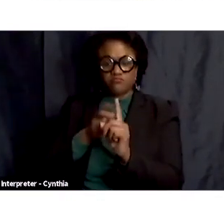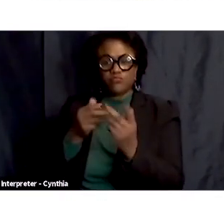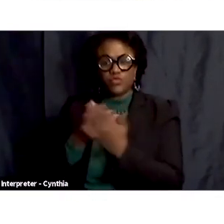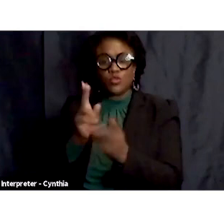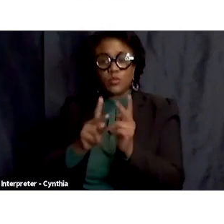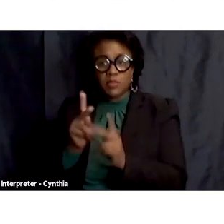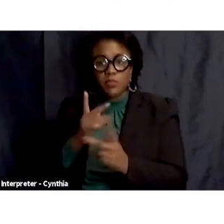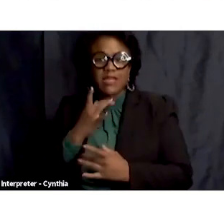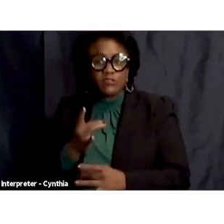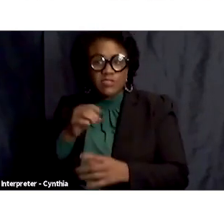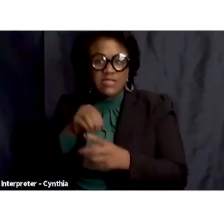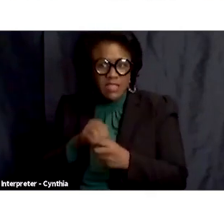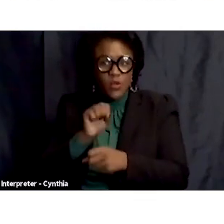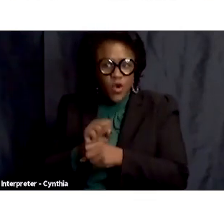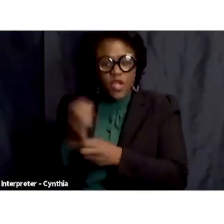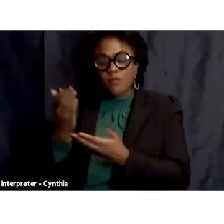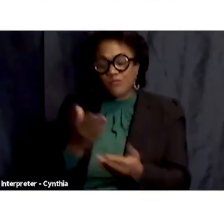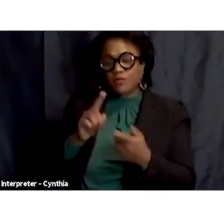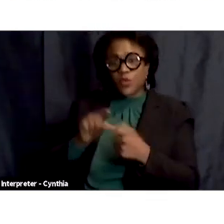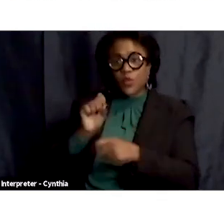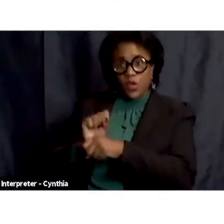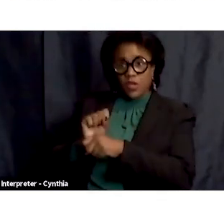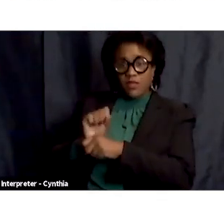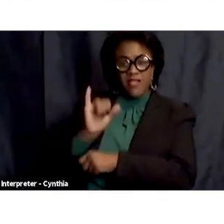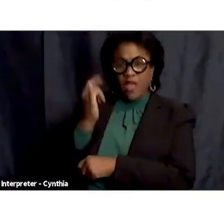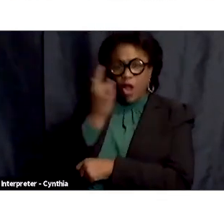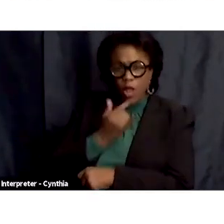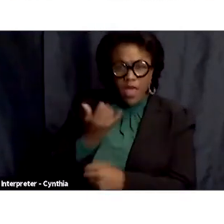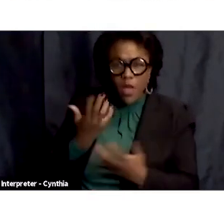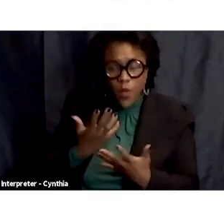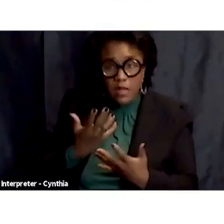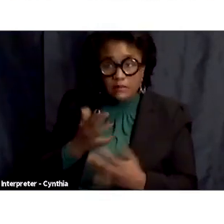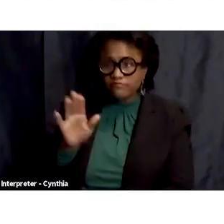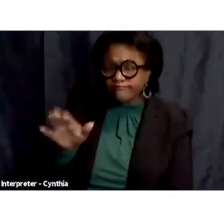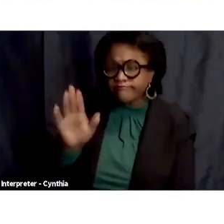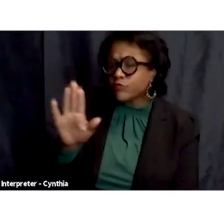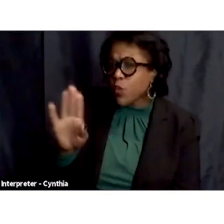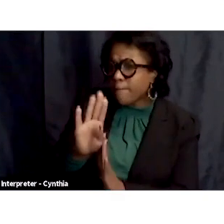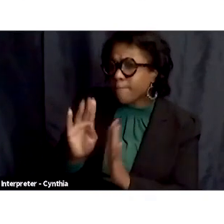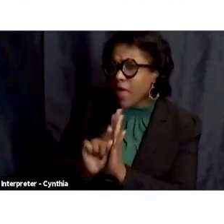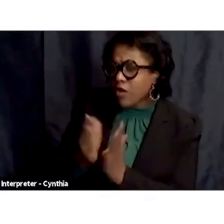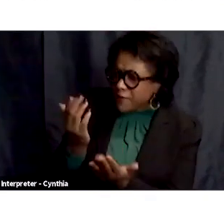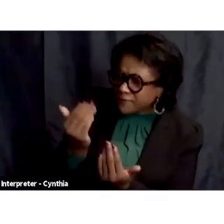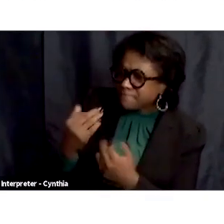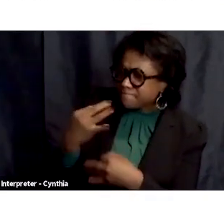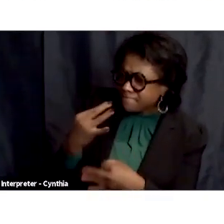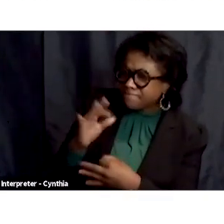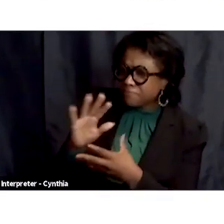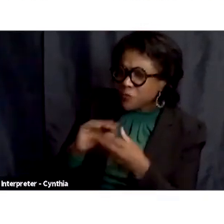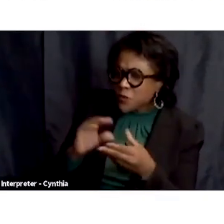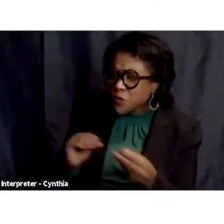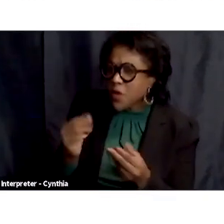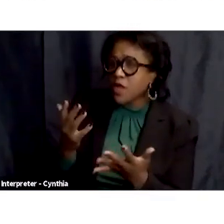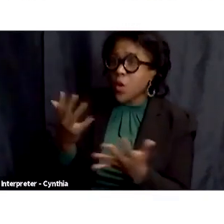work to the work. So what that can look like is just asking them, hey, tell me about your background. Tell me about your story. What